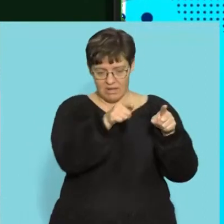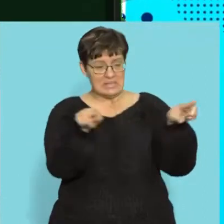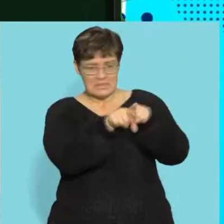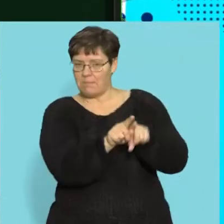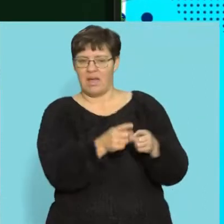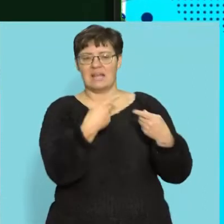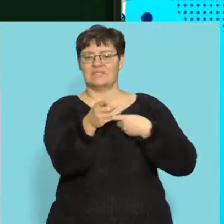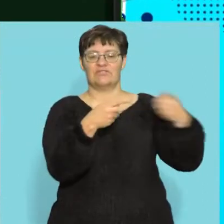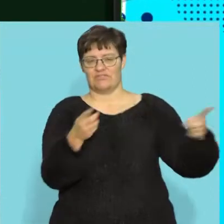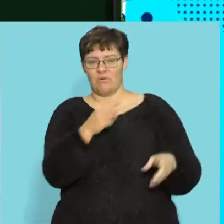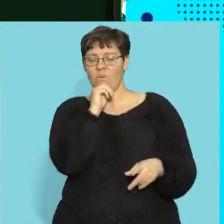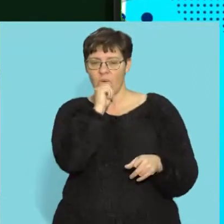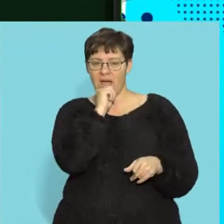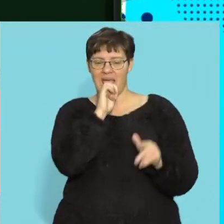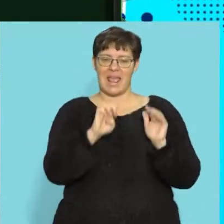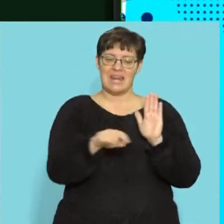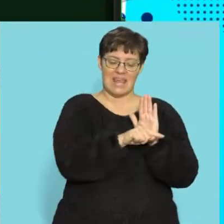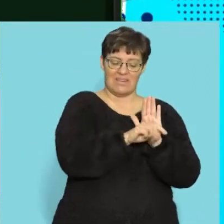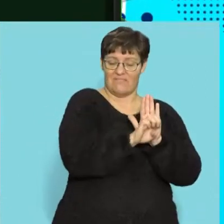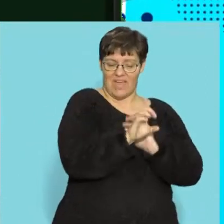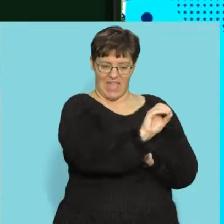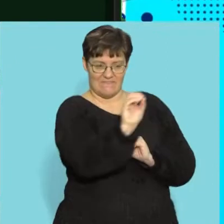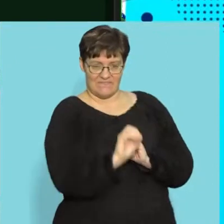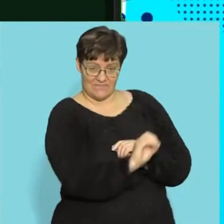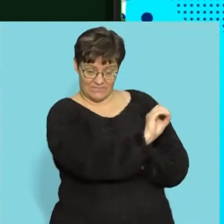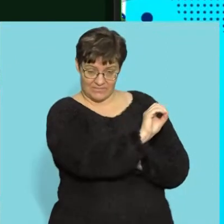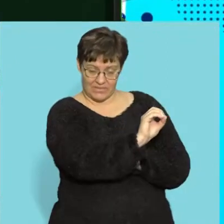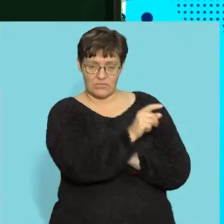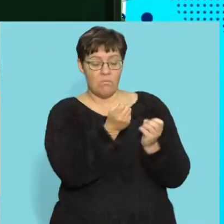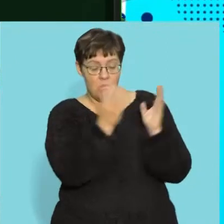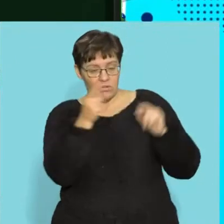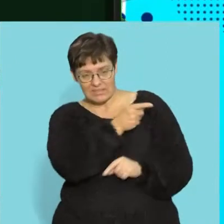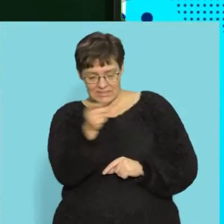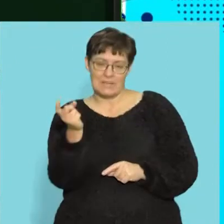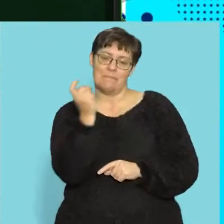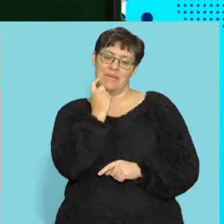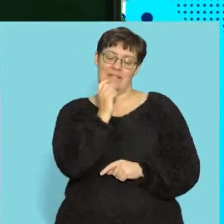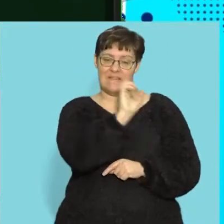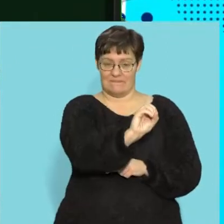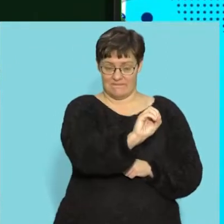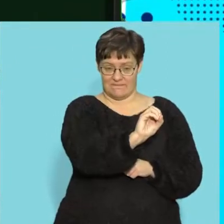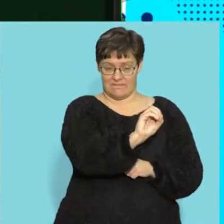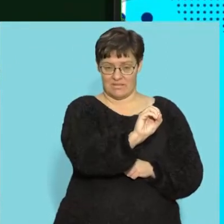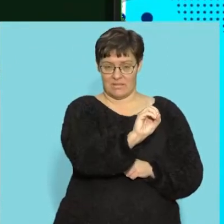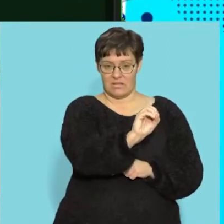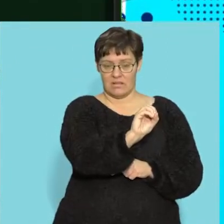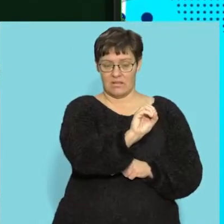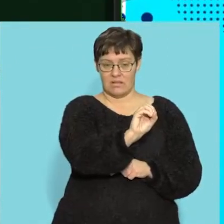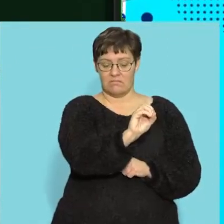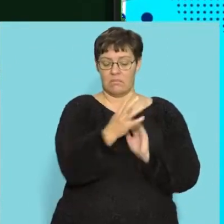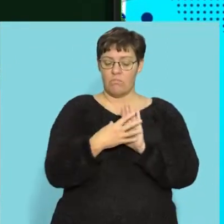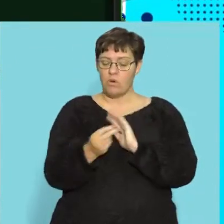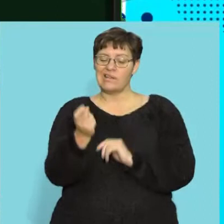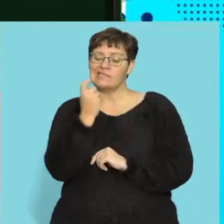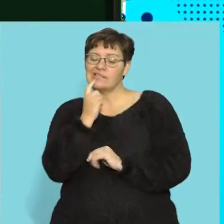other in terms of its electron configuration. So we are saying that most of these conductors are actually metals. And if we go back to the